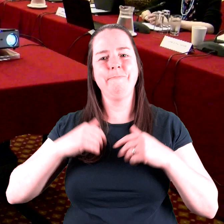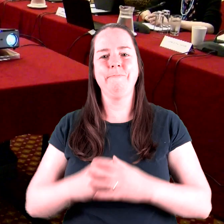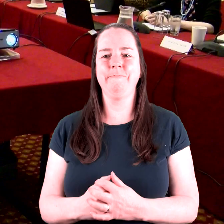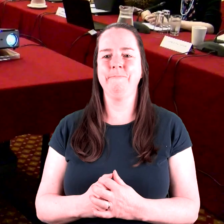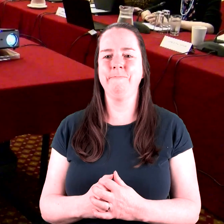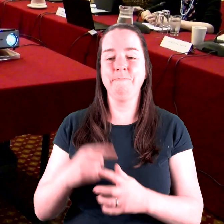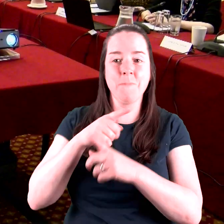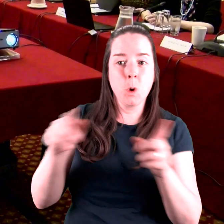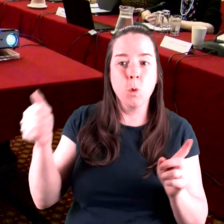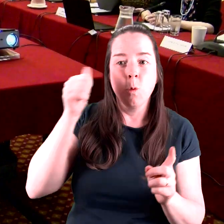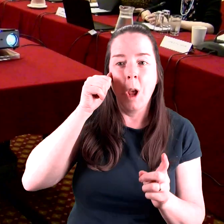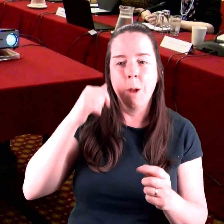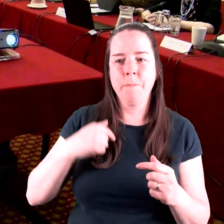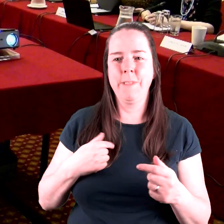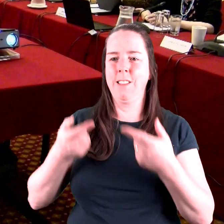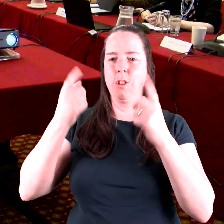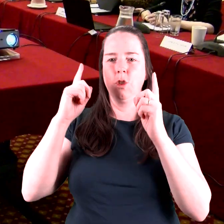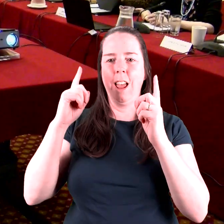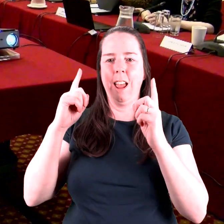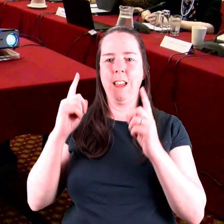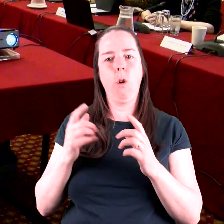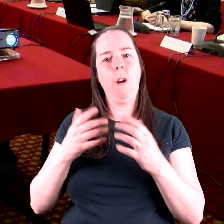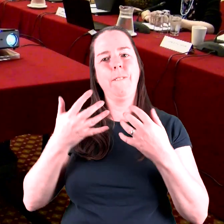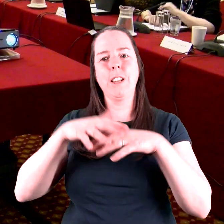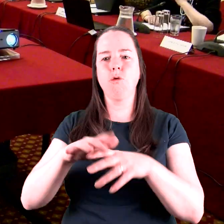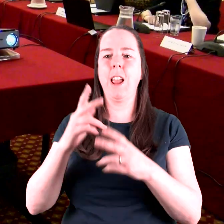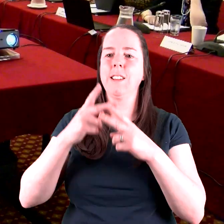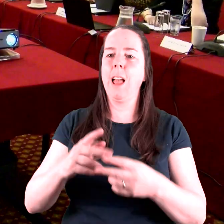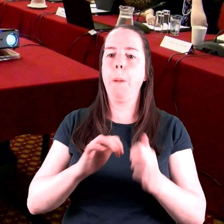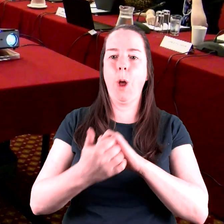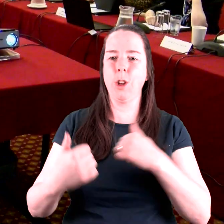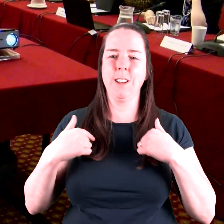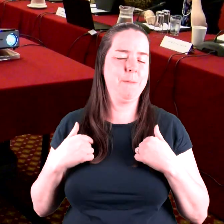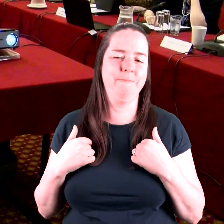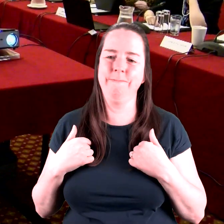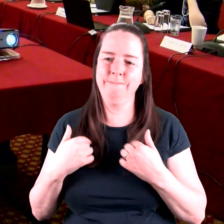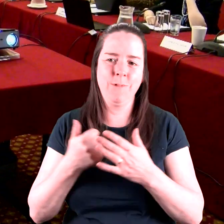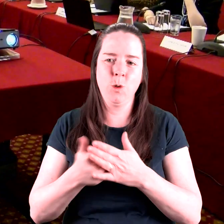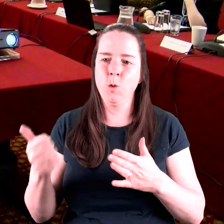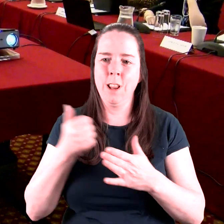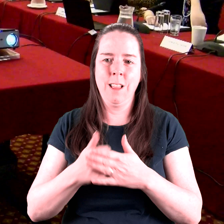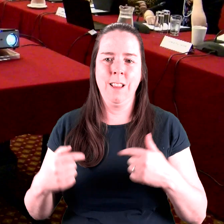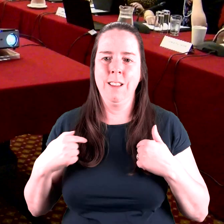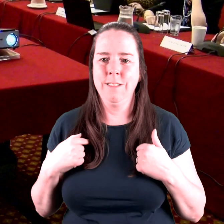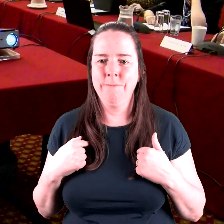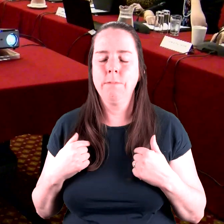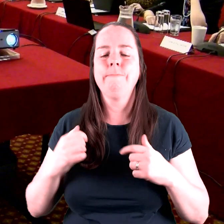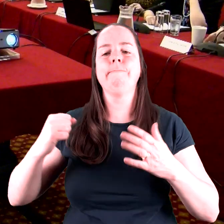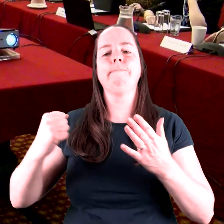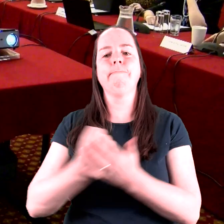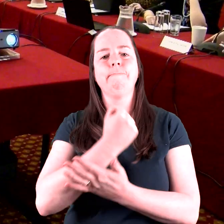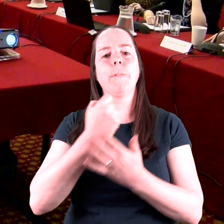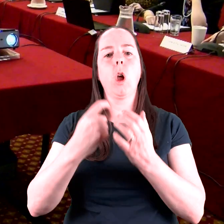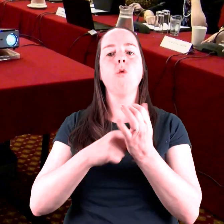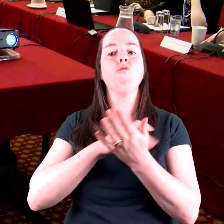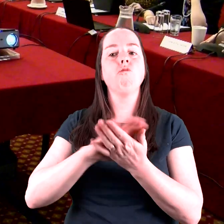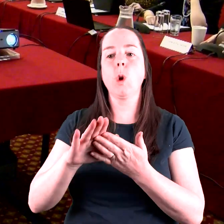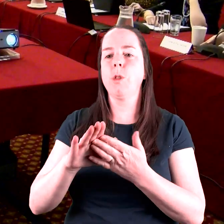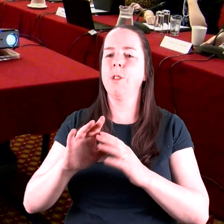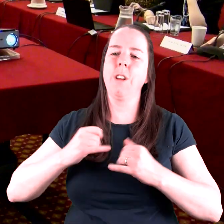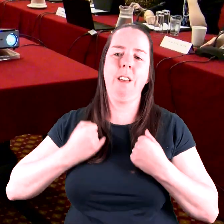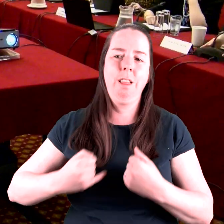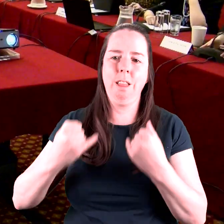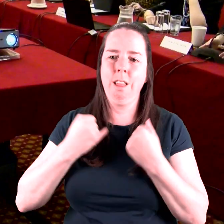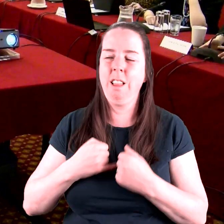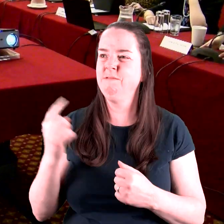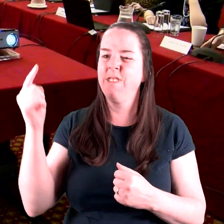Partnership. As you know, I am not usually the chair of the Integrated Care Partnership. Unfortunately, Ruth isn't